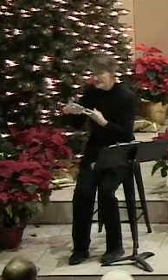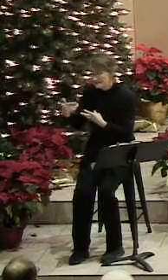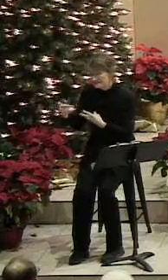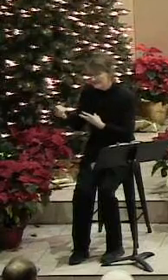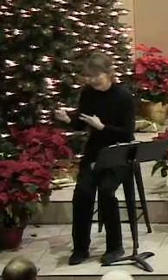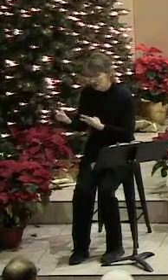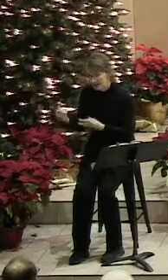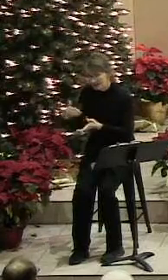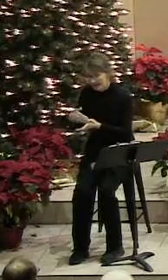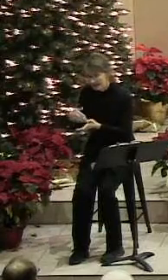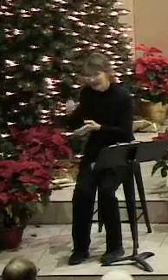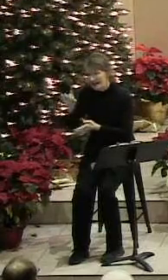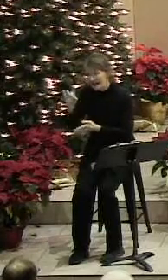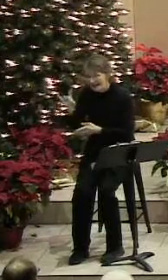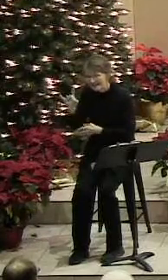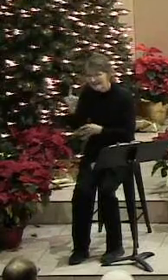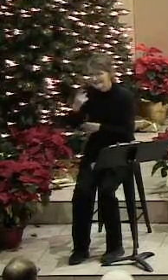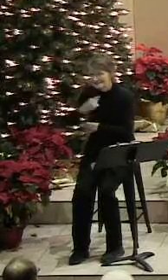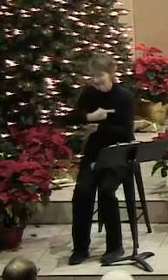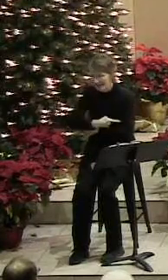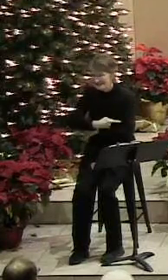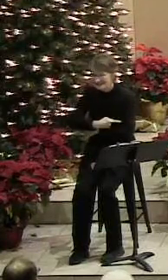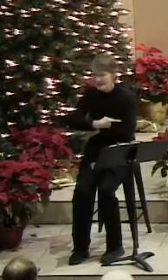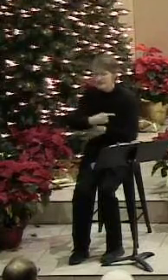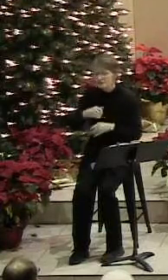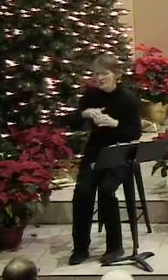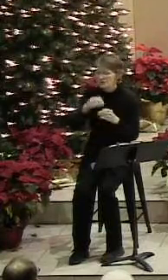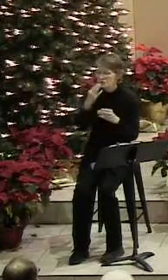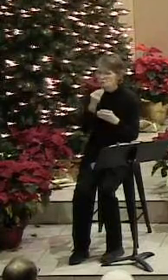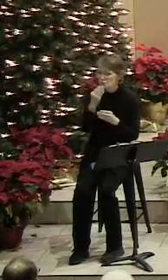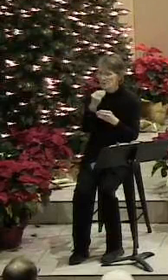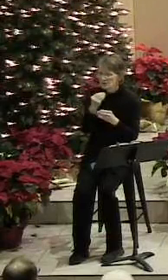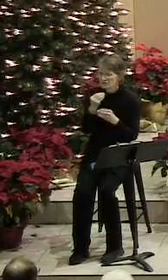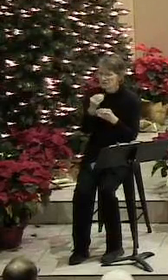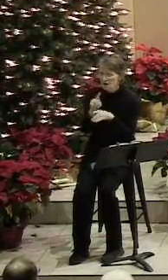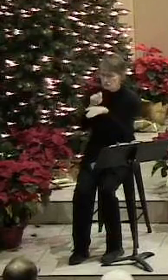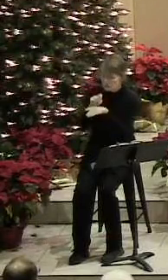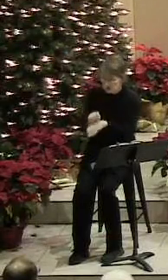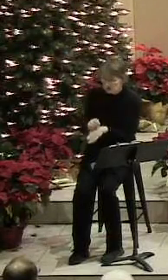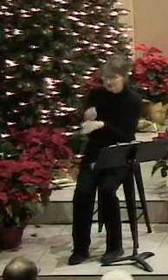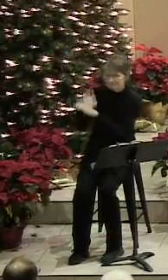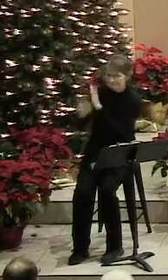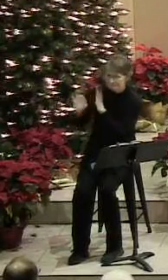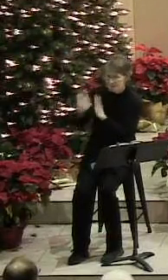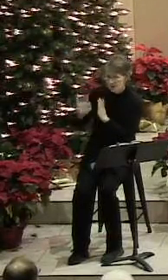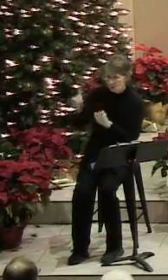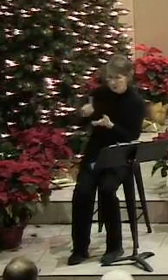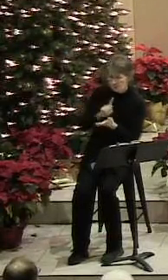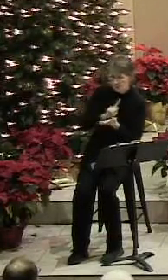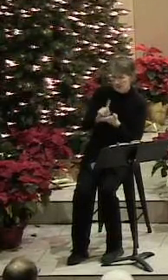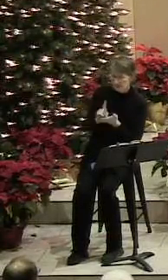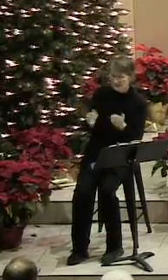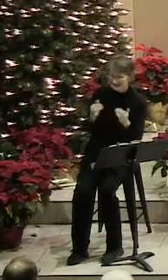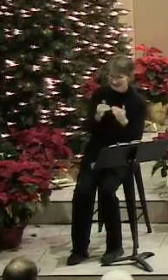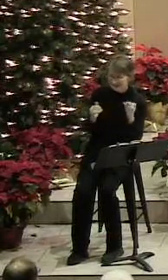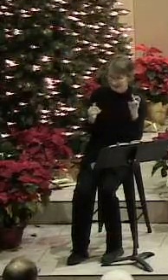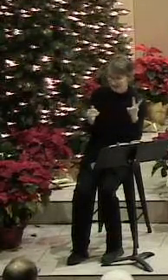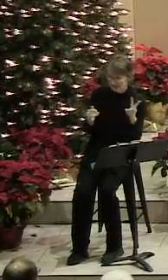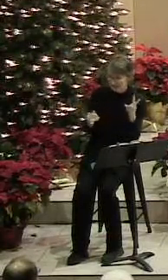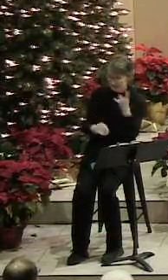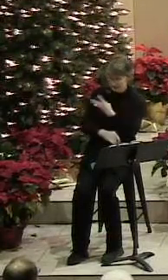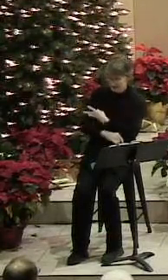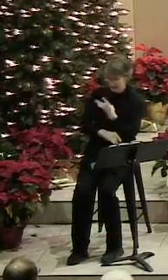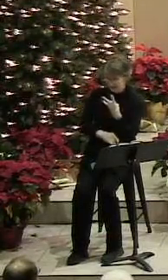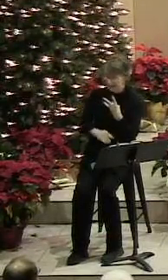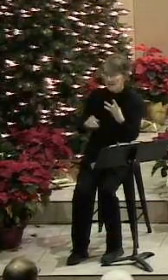Saturday again, 8 days. So in the Jewish mindset, with the ancient way of counting, a week was 7 days. But when you're counting the